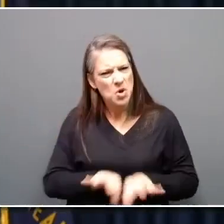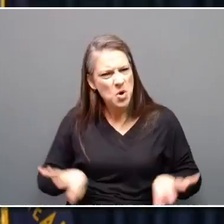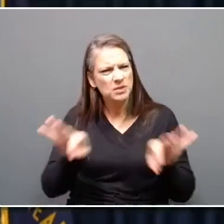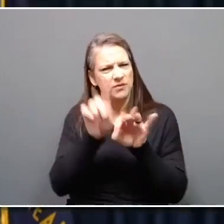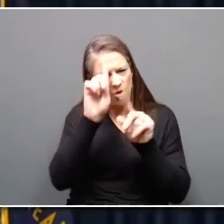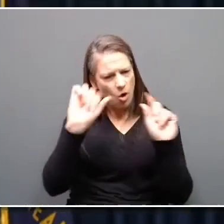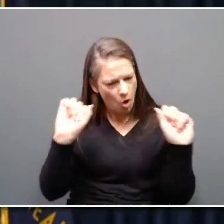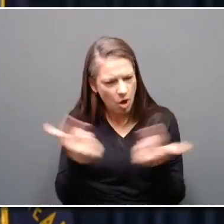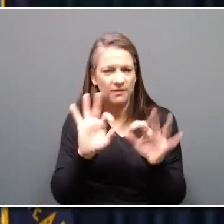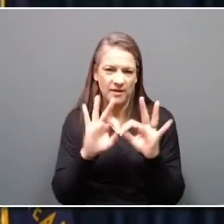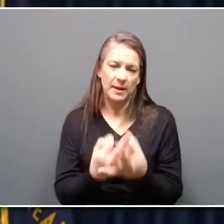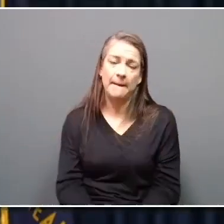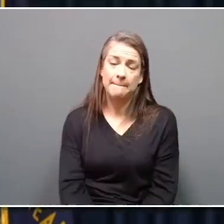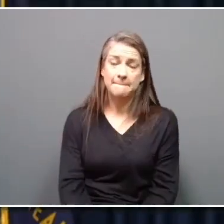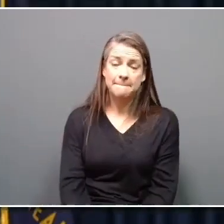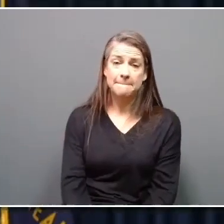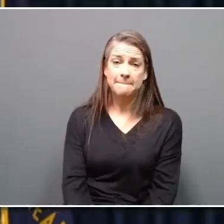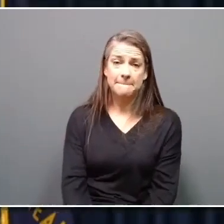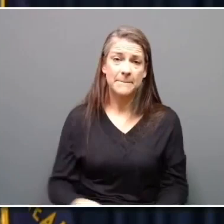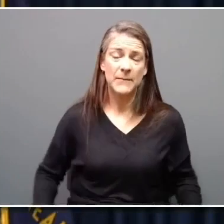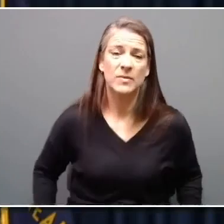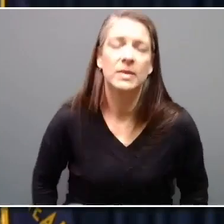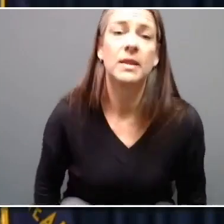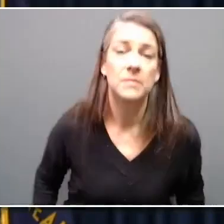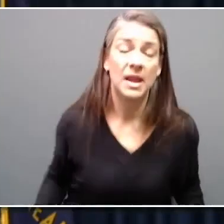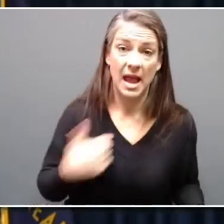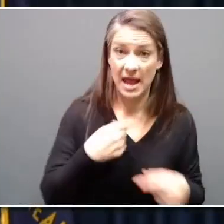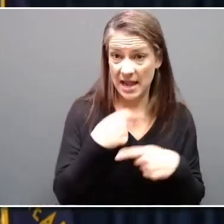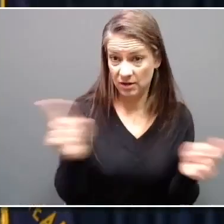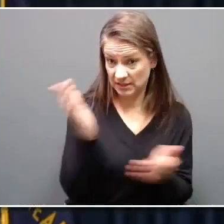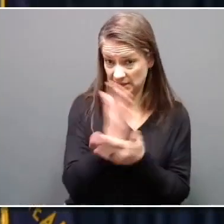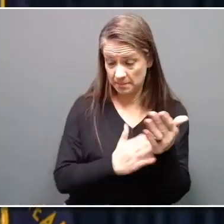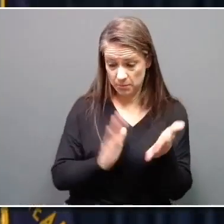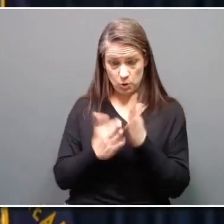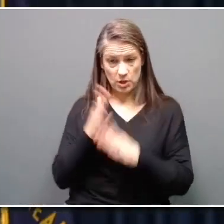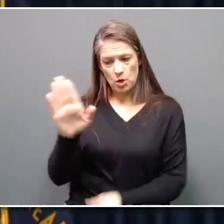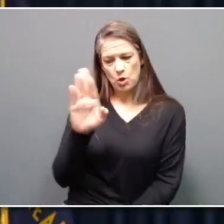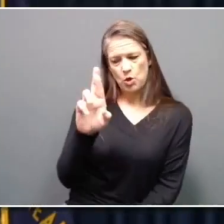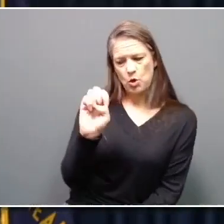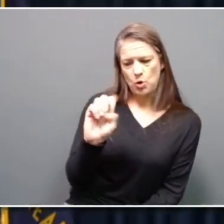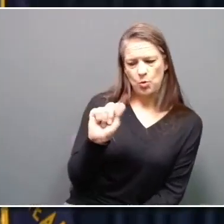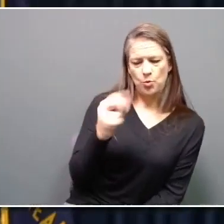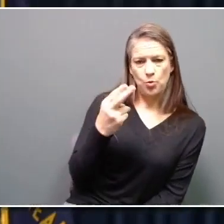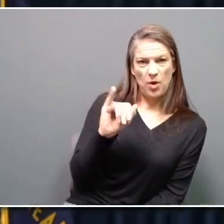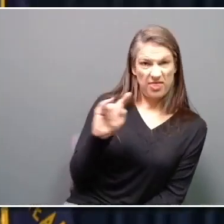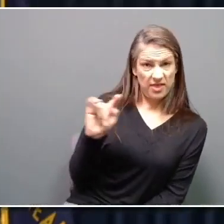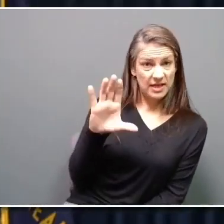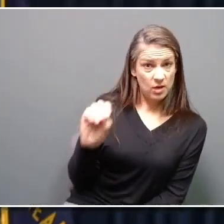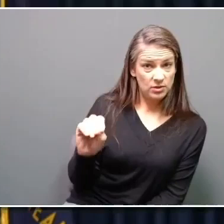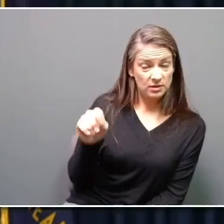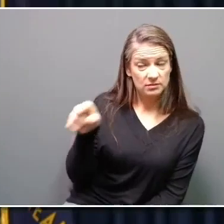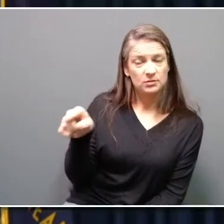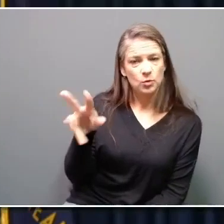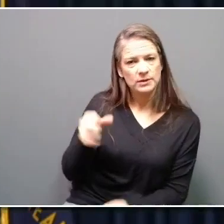forward. I'm also happy to announce that some communities in Breathitt County that were severely affected by the 2021 Eastern Kentucky